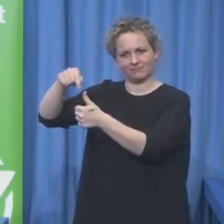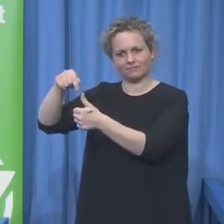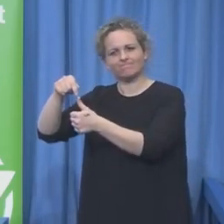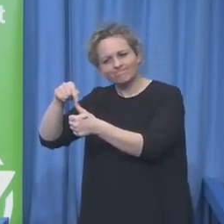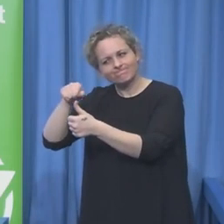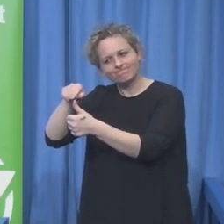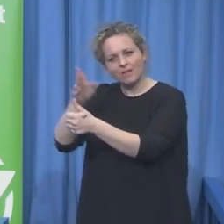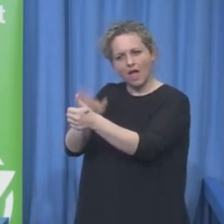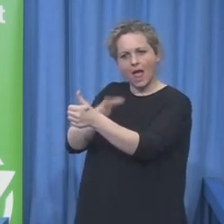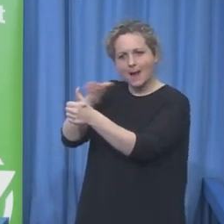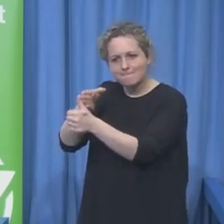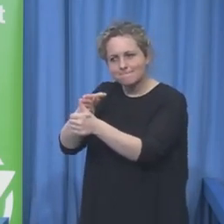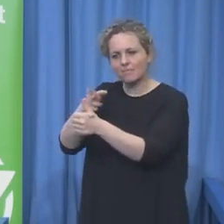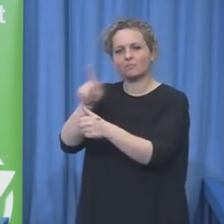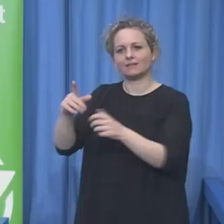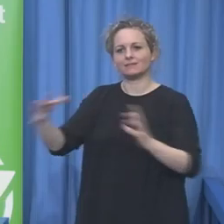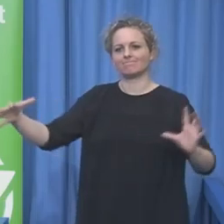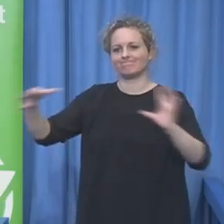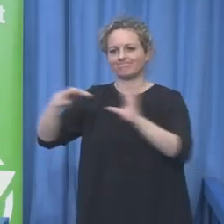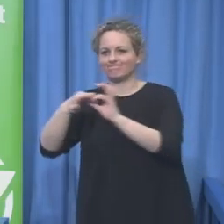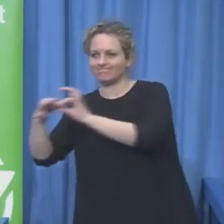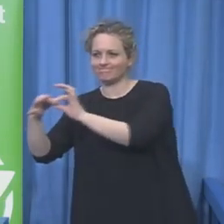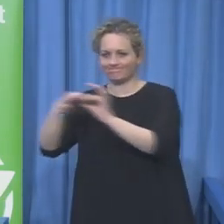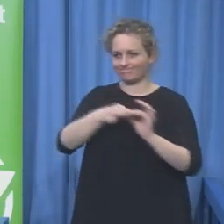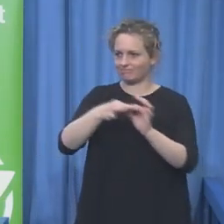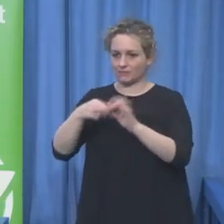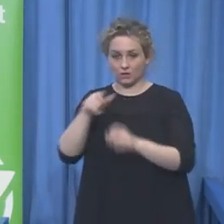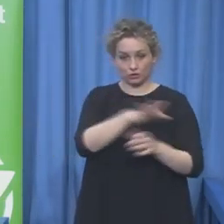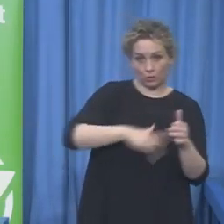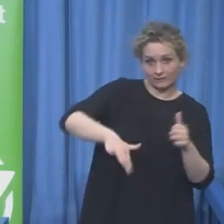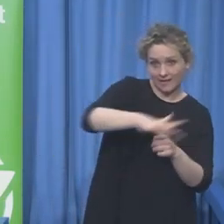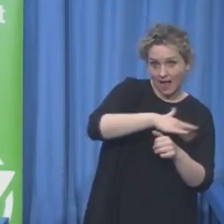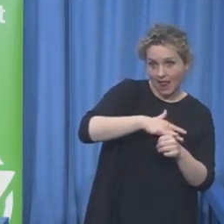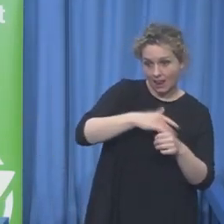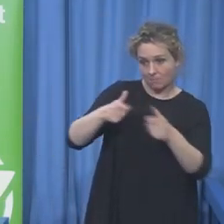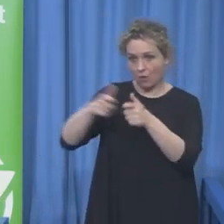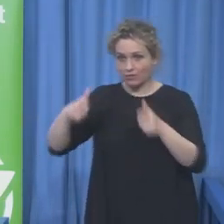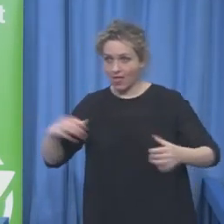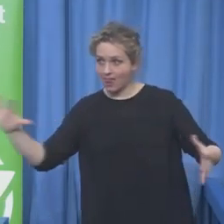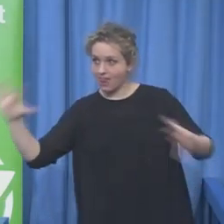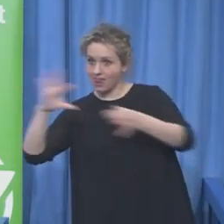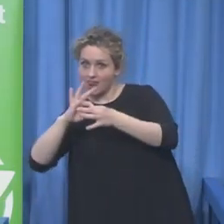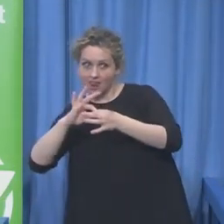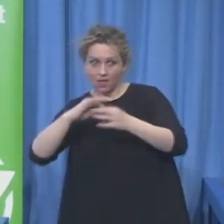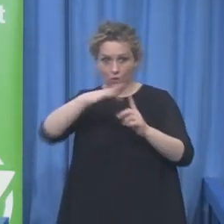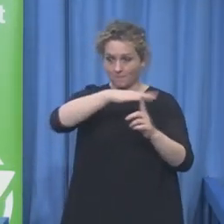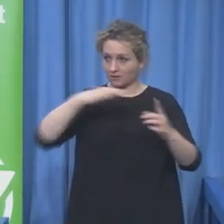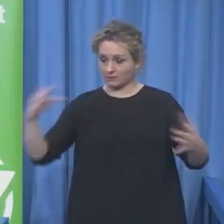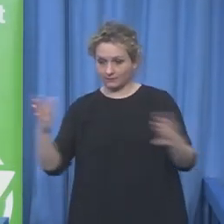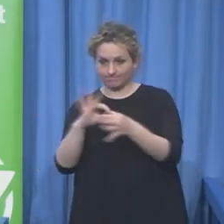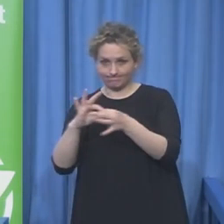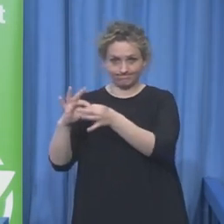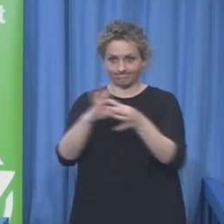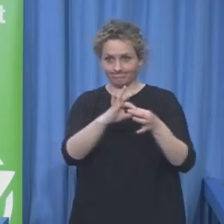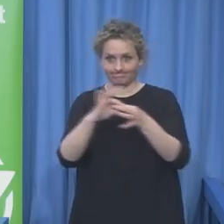is got something to do with a social meaning with someone from the community. So if we recommend a book, if we sell a good